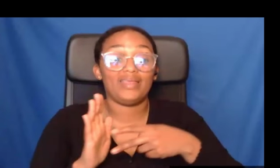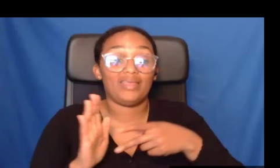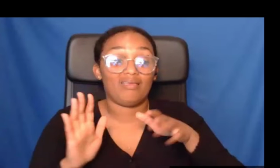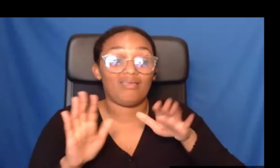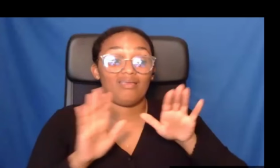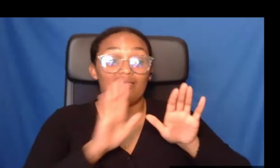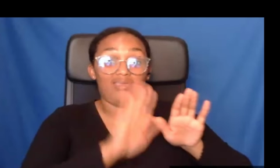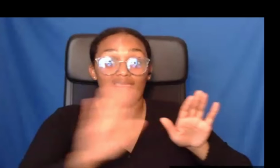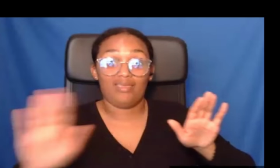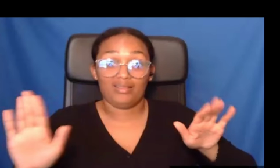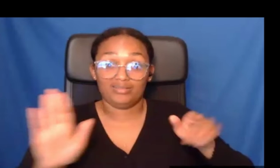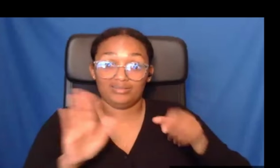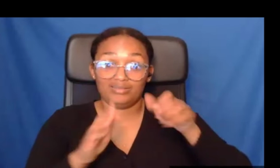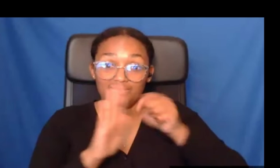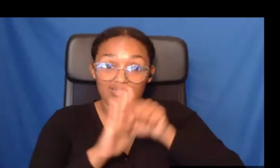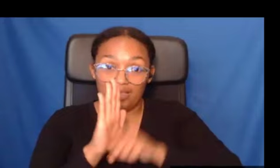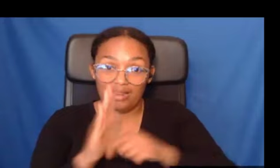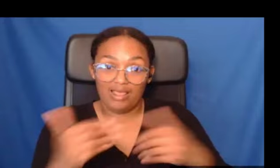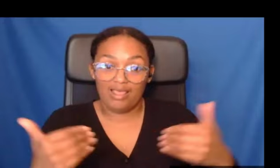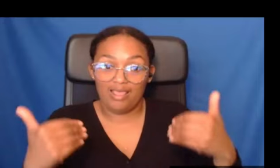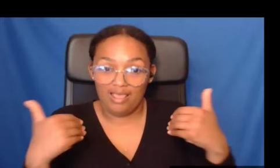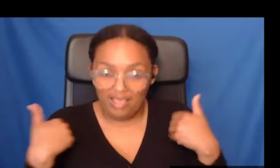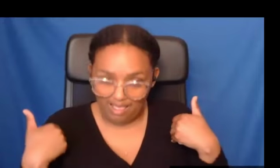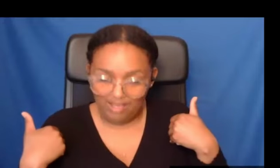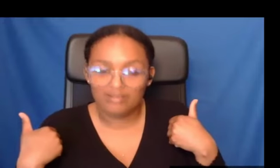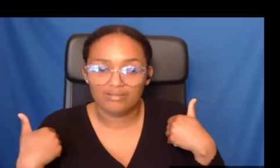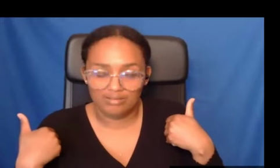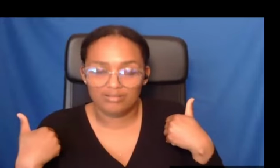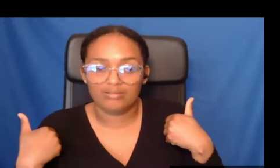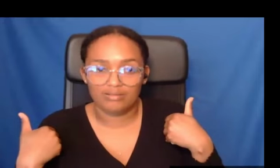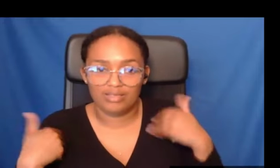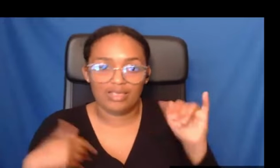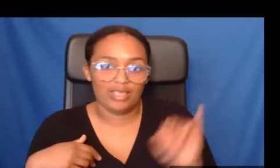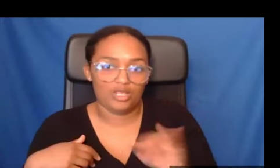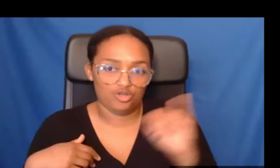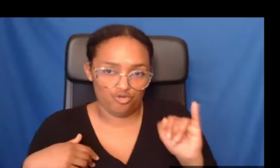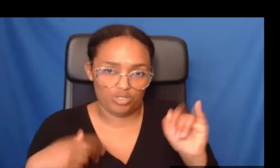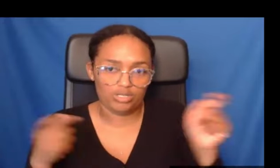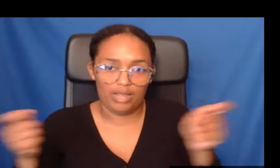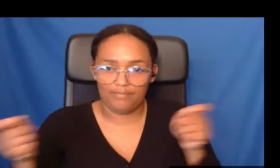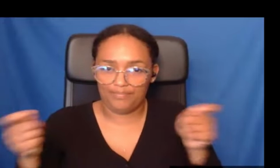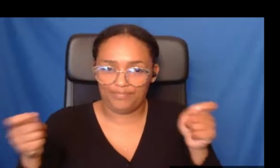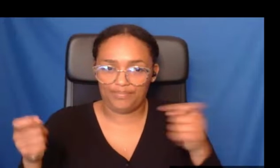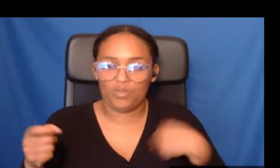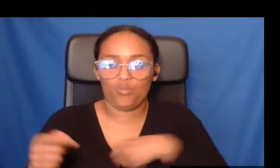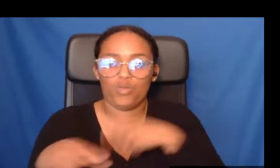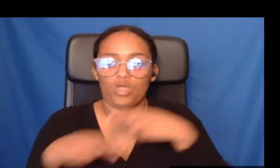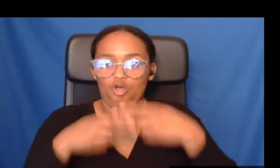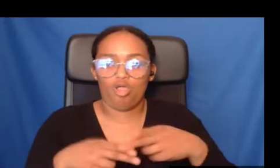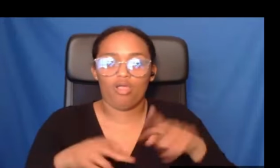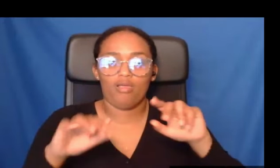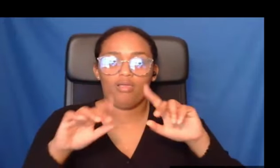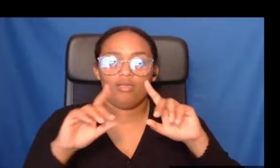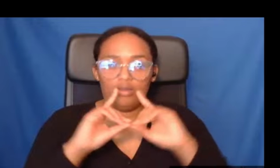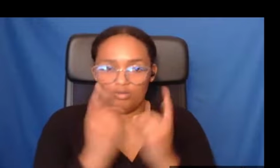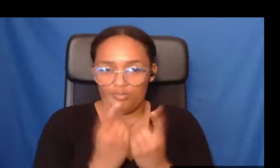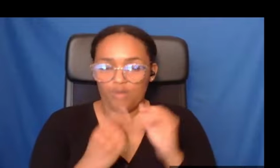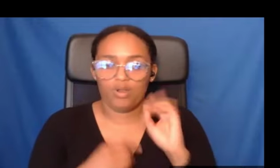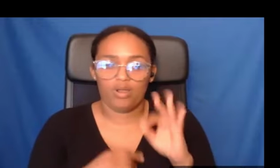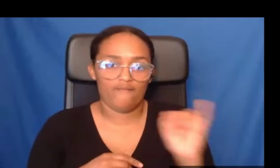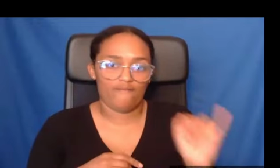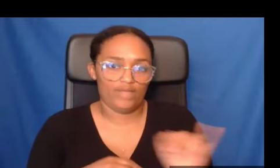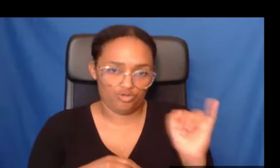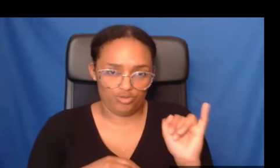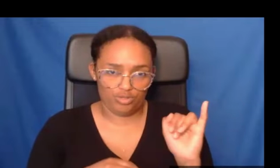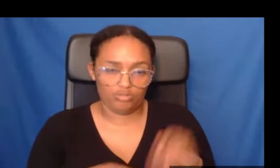a Maryland Insurance Administration. We call it a Department of Insurance. So each state has a Department of Insurance, as well as